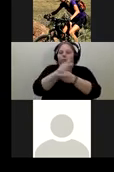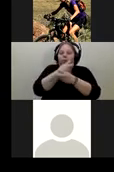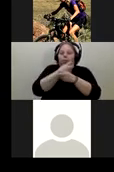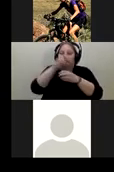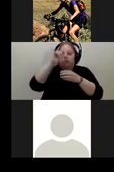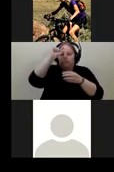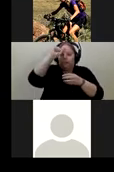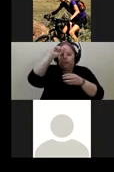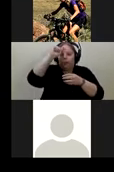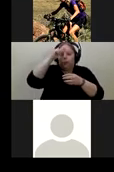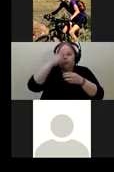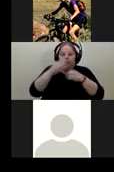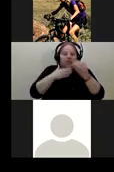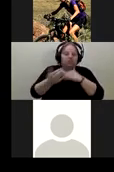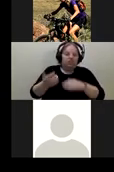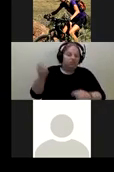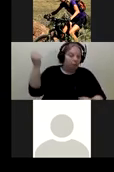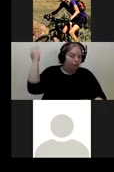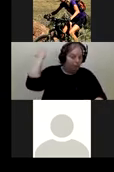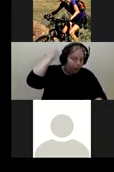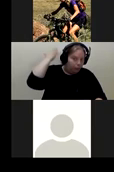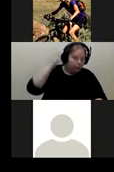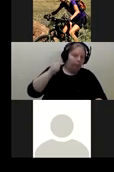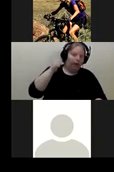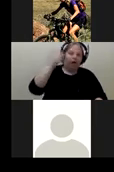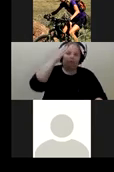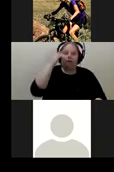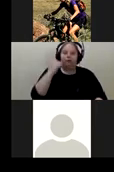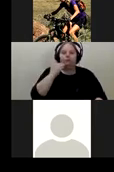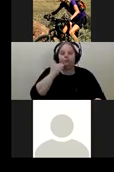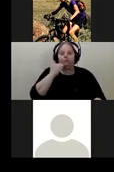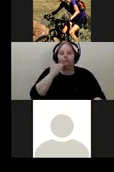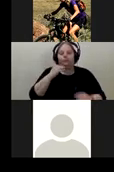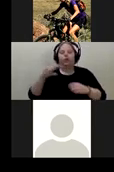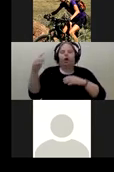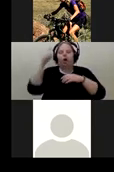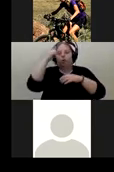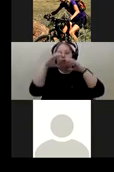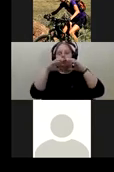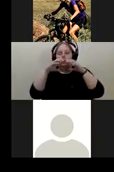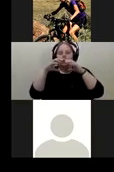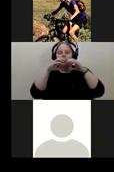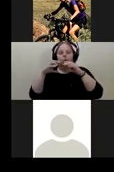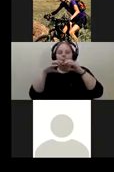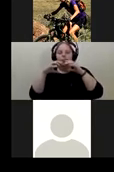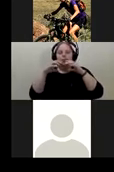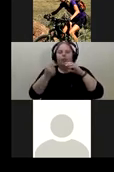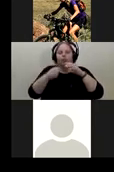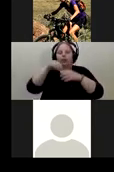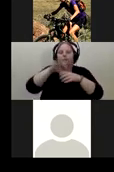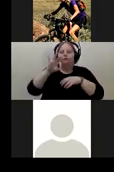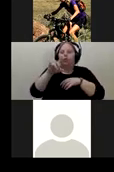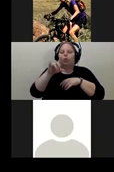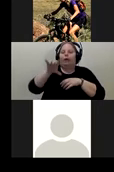So if you get hit even on the back of the head, our brains float a little bit in the fluid. If you get hit hard enough,